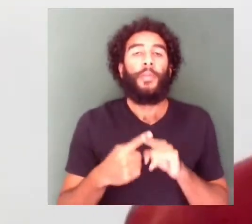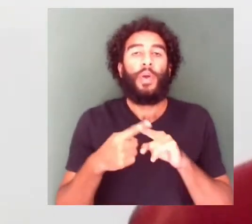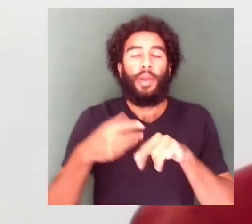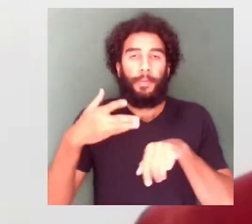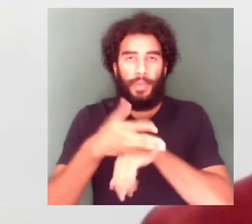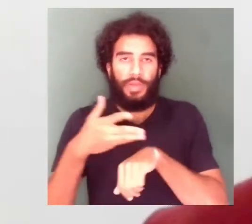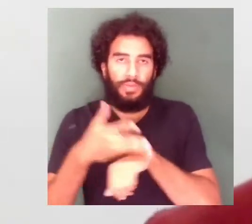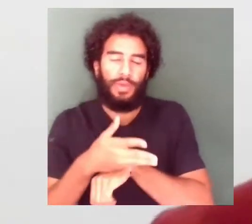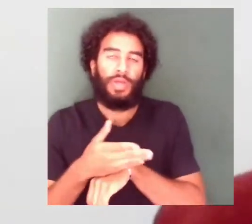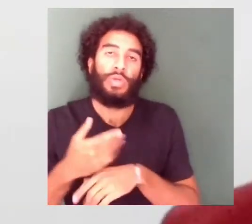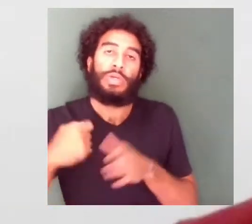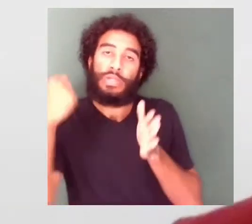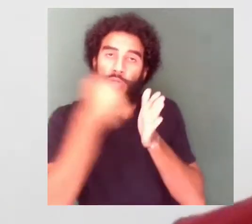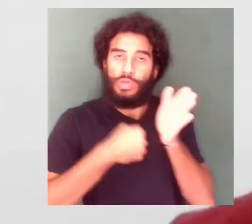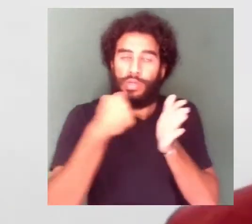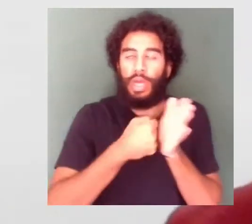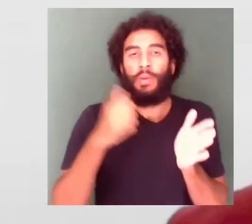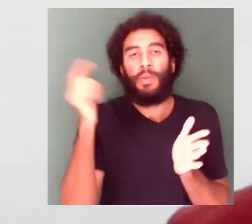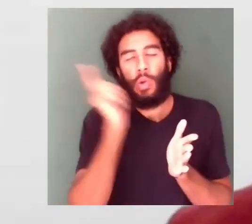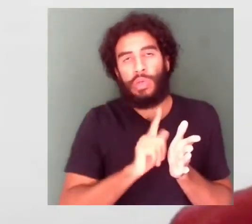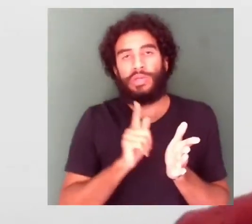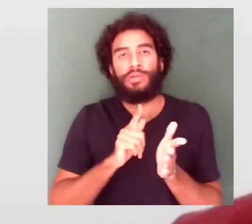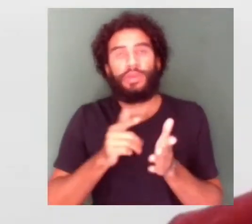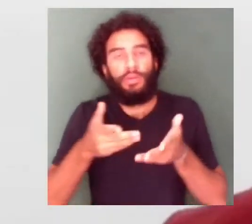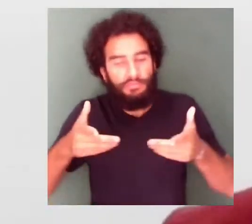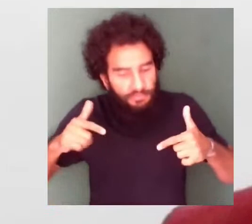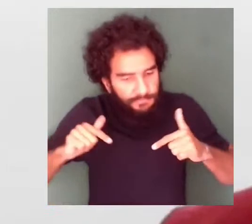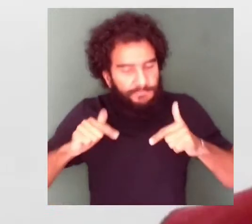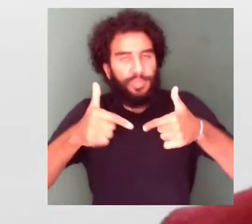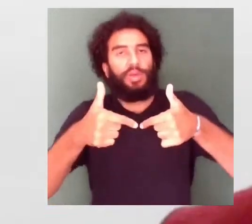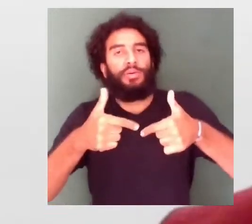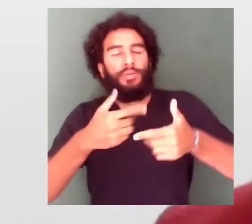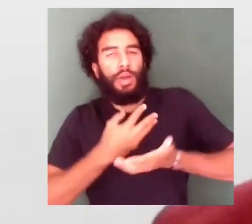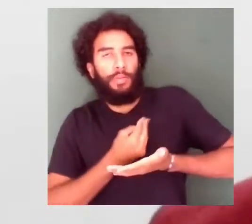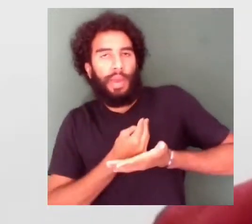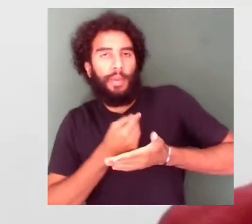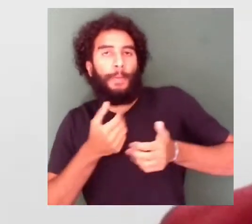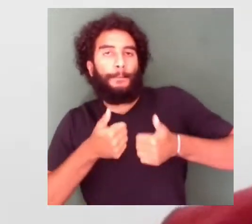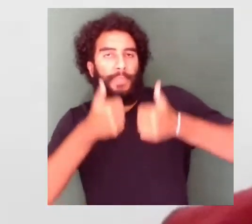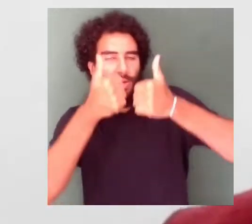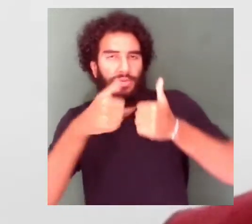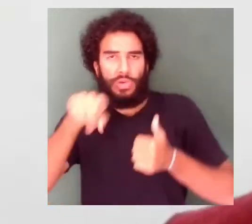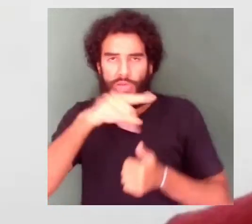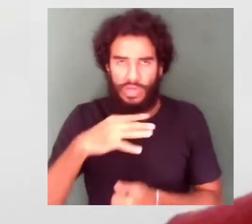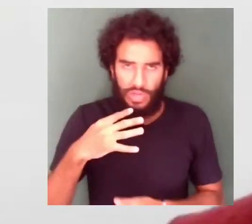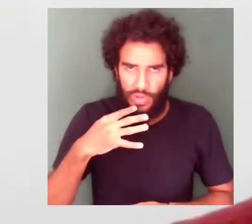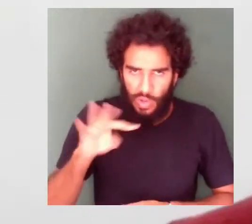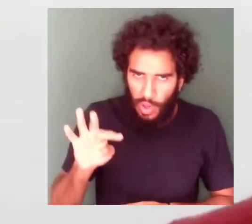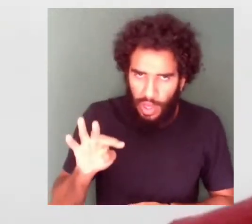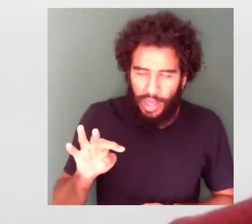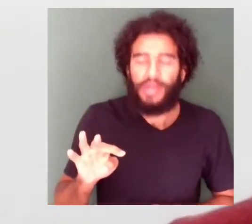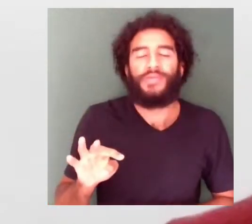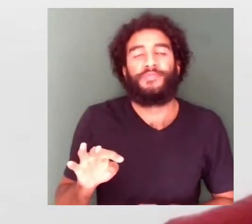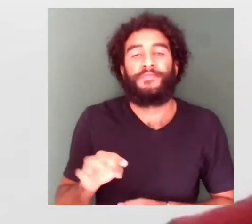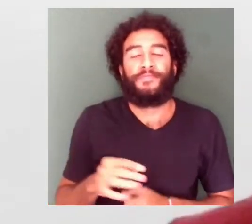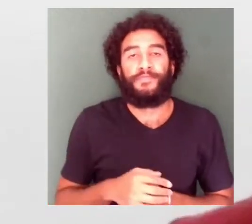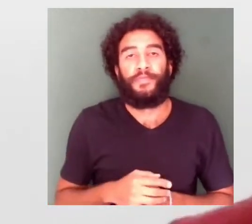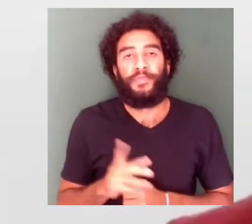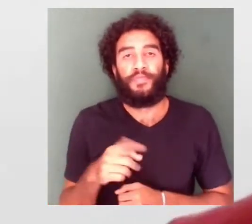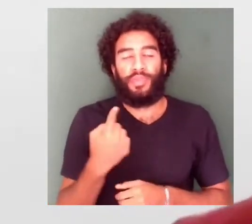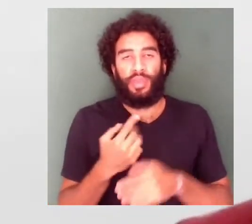And we are fighting to protect breastfeeding. And if you don't